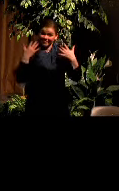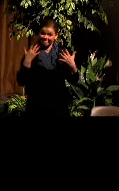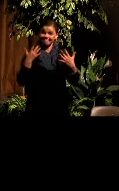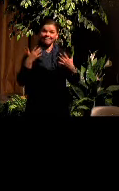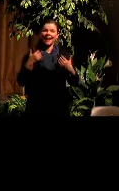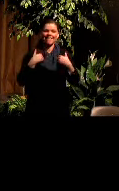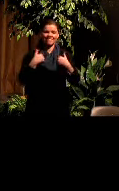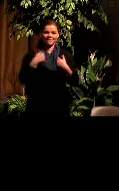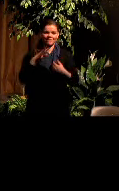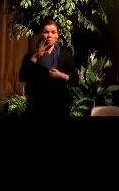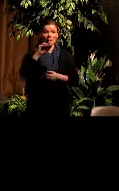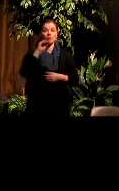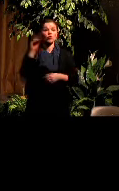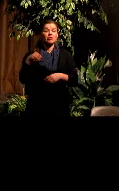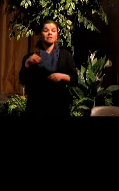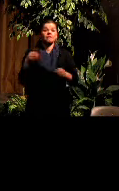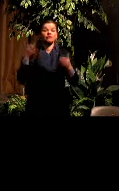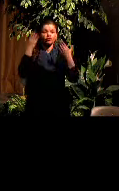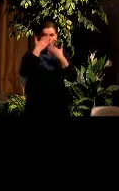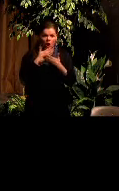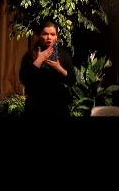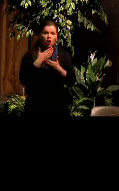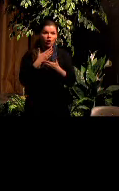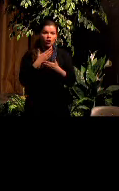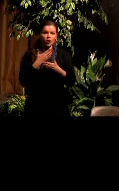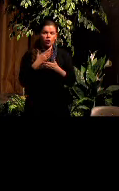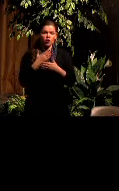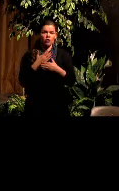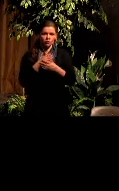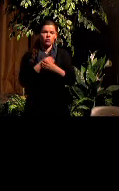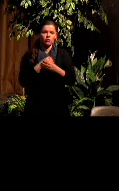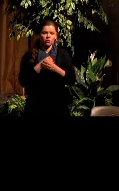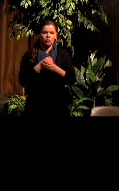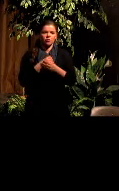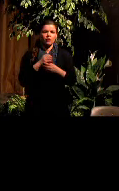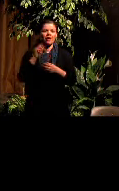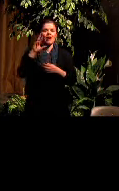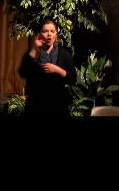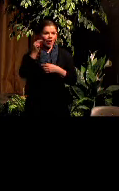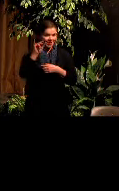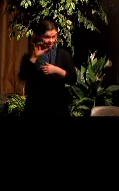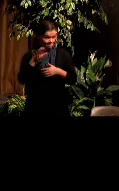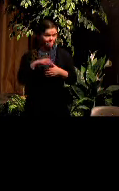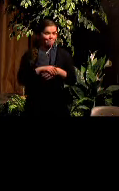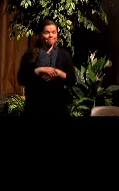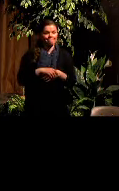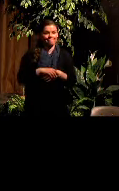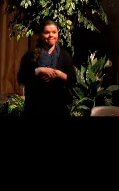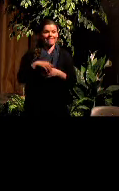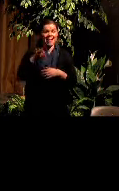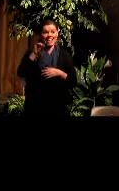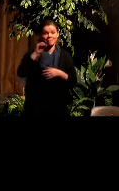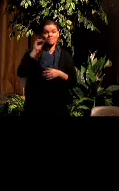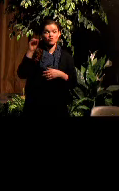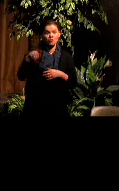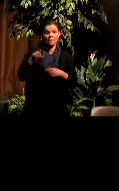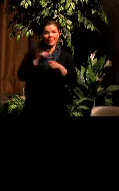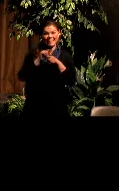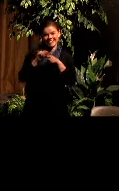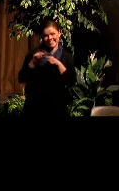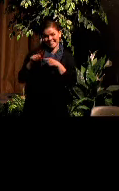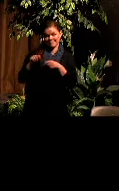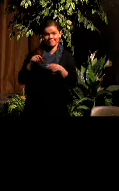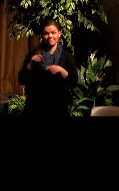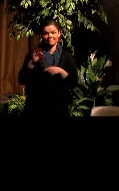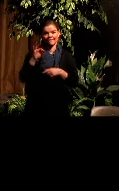shade. 100% of those beans have 40% shade. It's organic. 80% of them are actually, the beans are fair trade. And we can